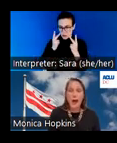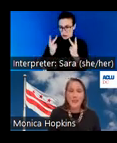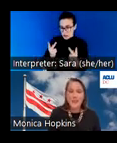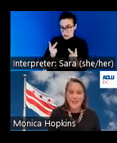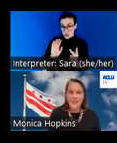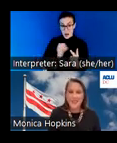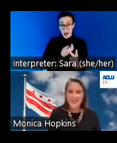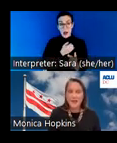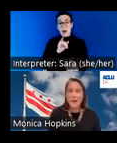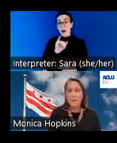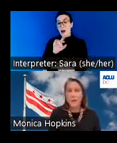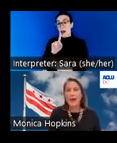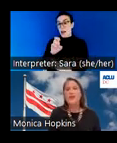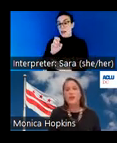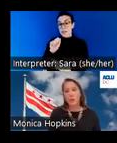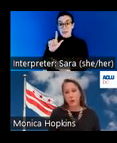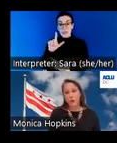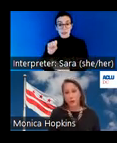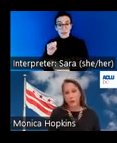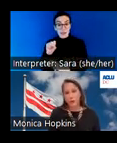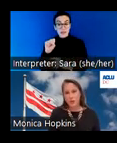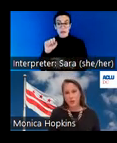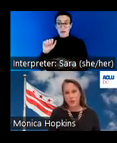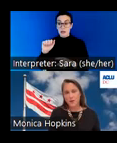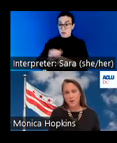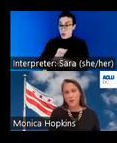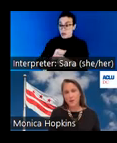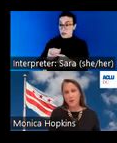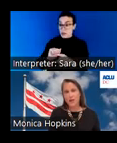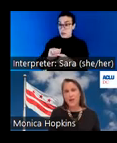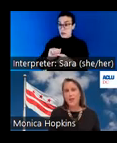and practices match the work that we do?